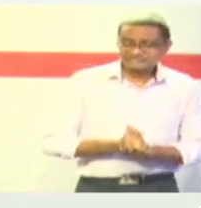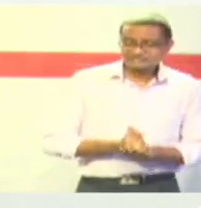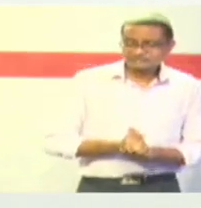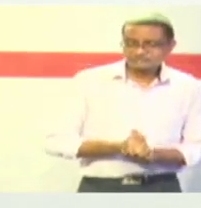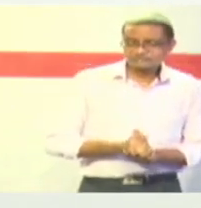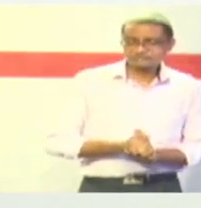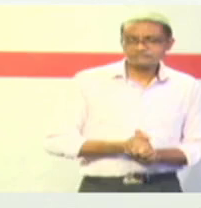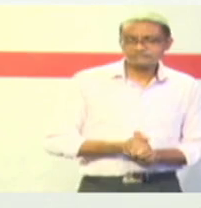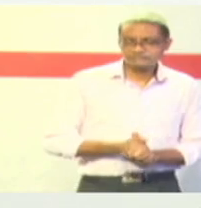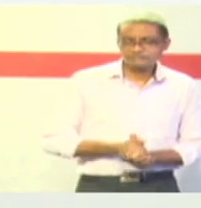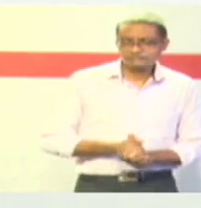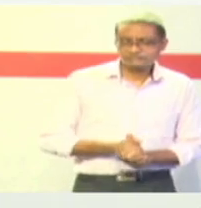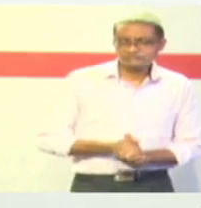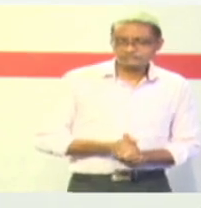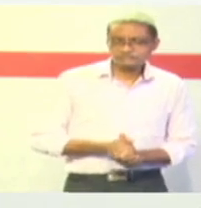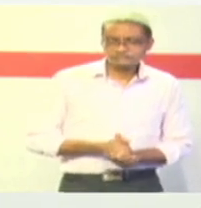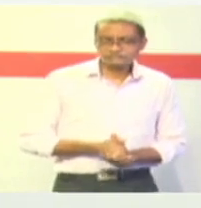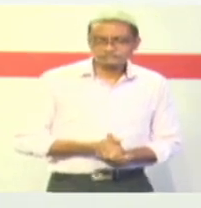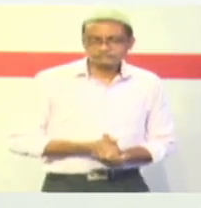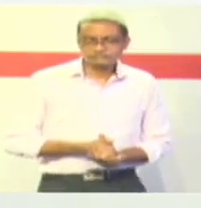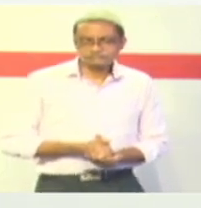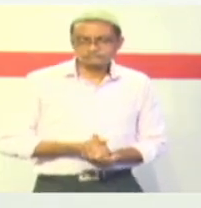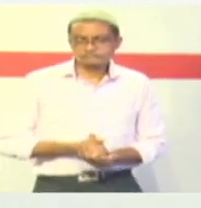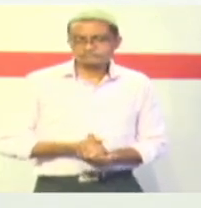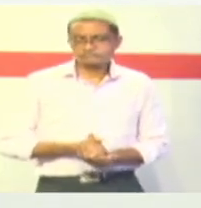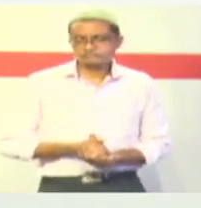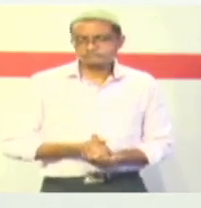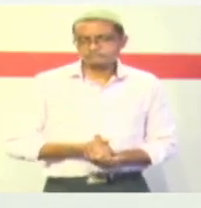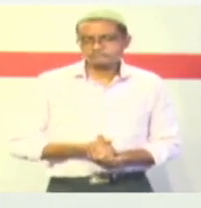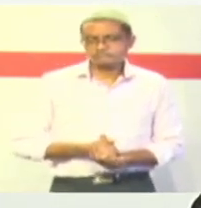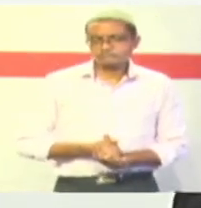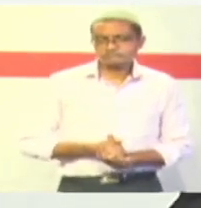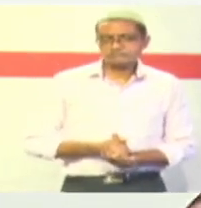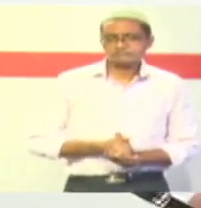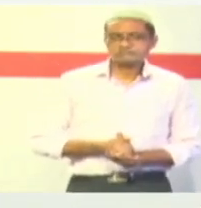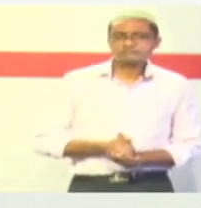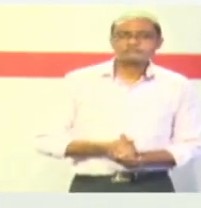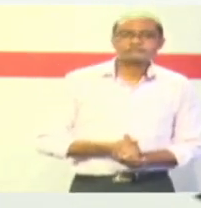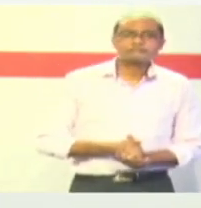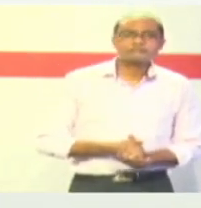characteristics of more severe disease, as well as secondary attack rates.